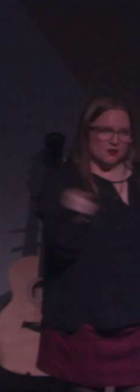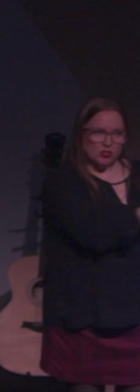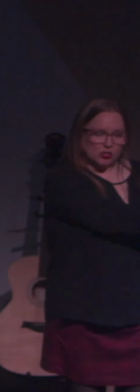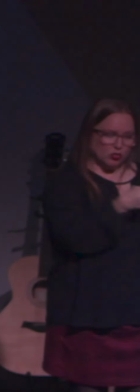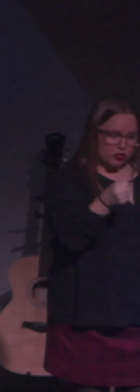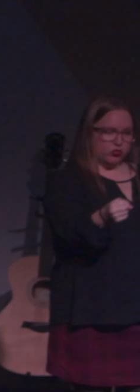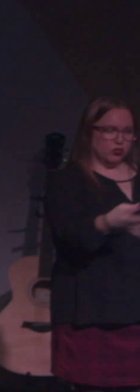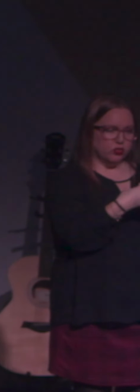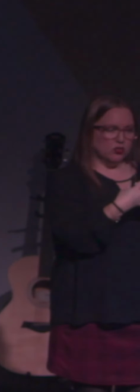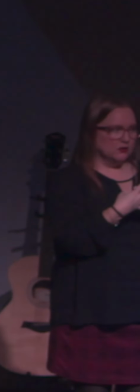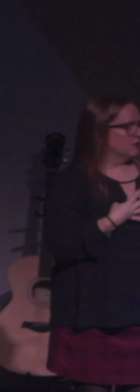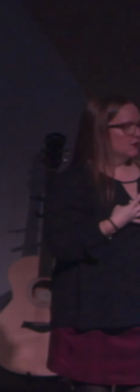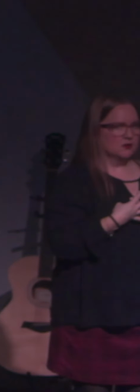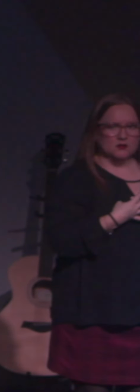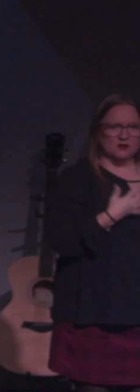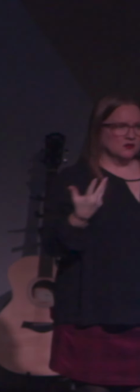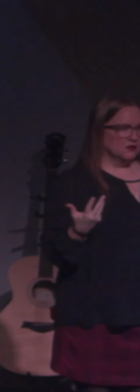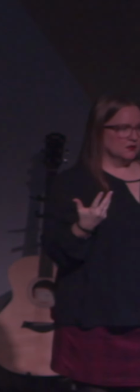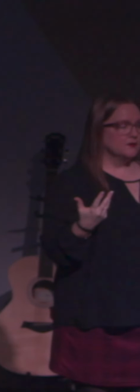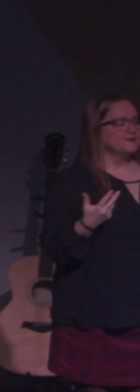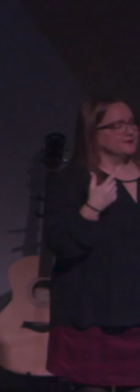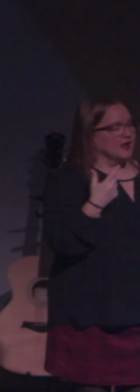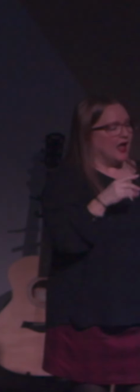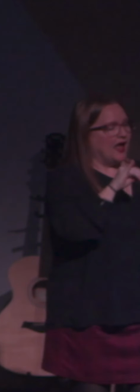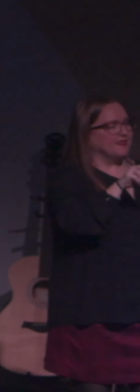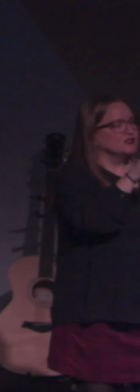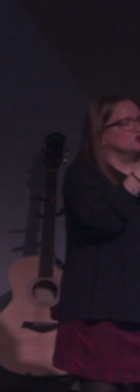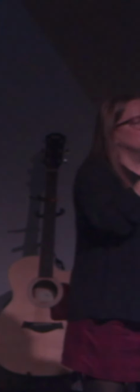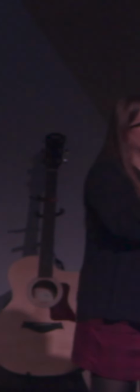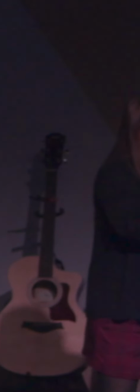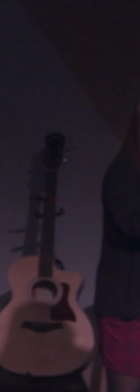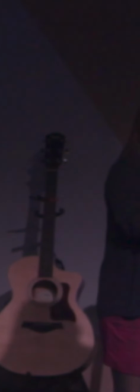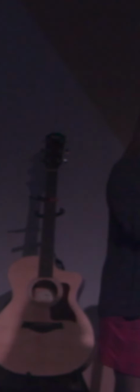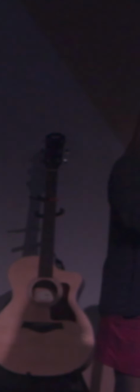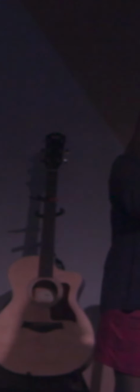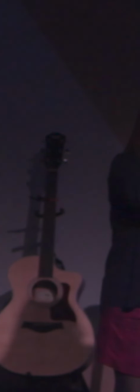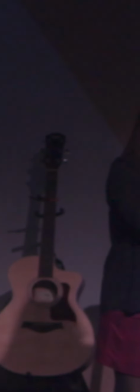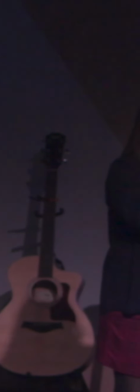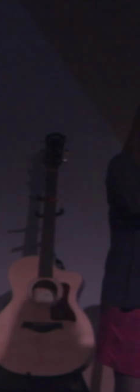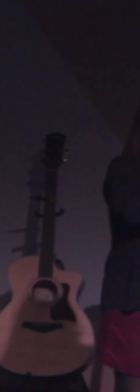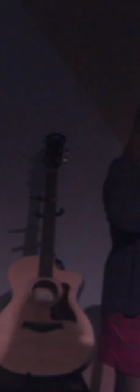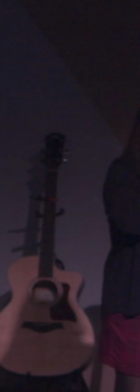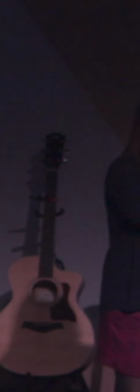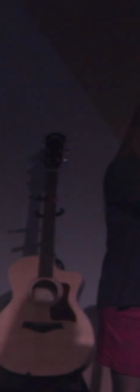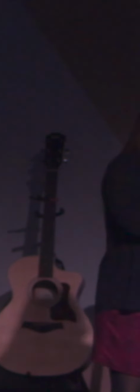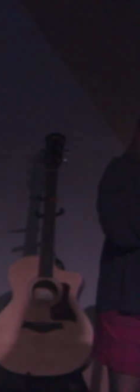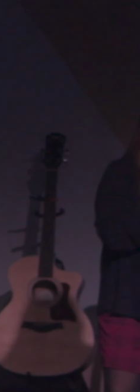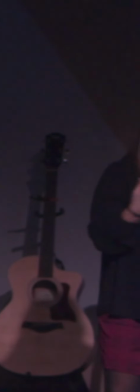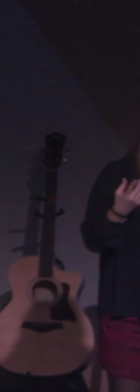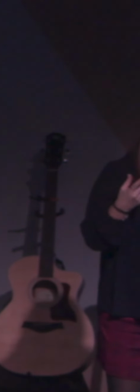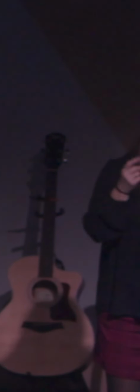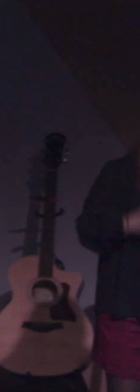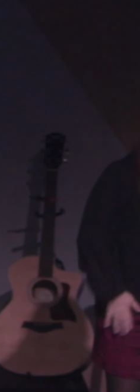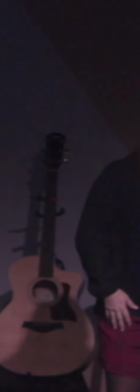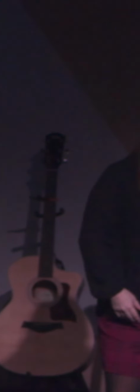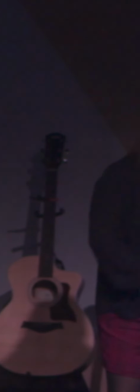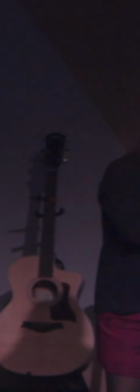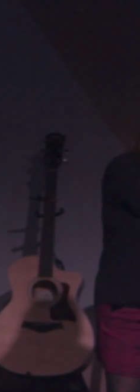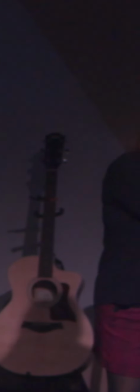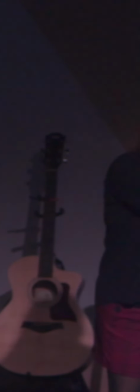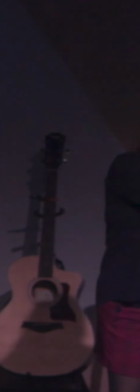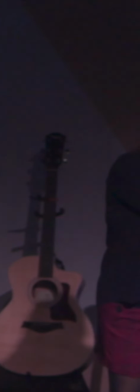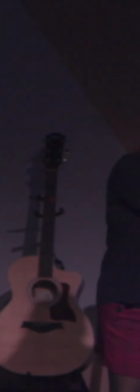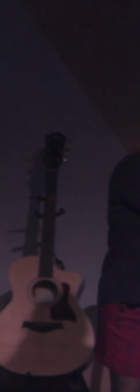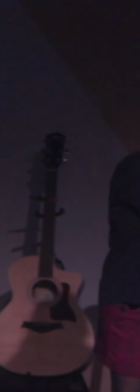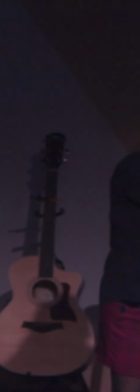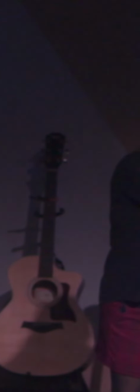I don't know. Again, I think Joseph had a lot more faith than me. I would have been like, what the heck, God? We connected some dots here. We already